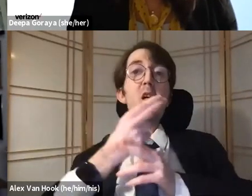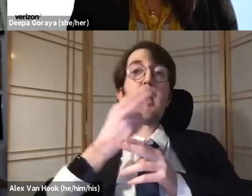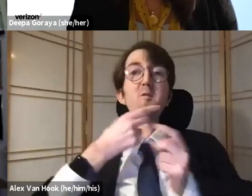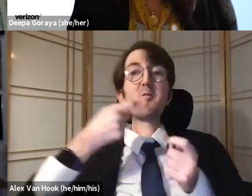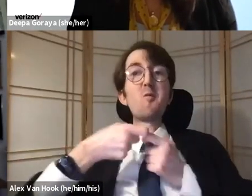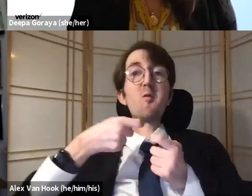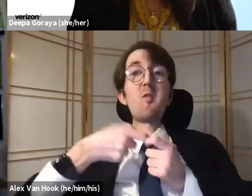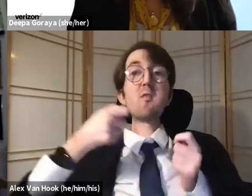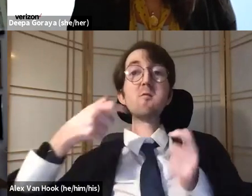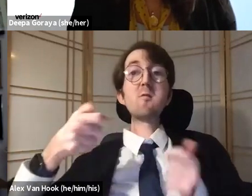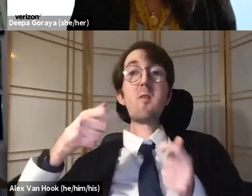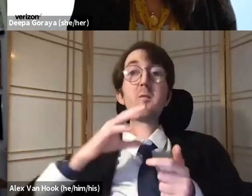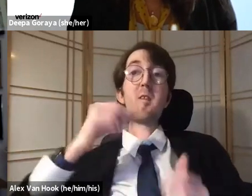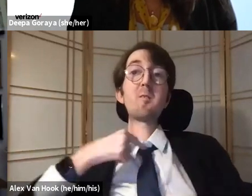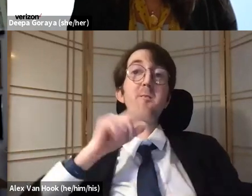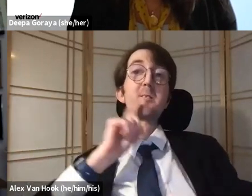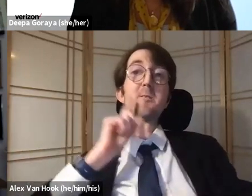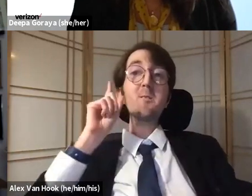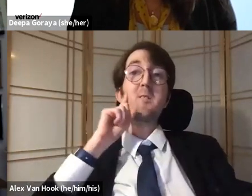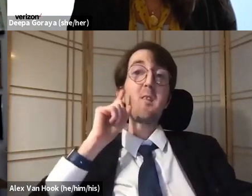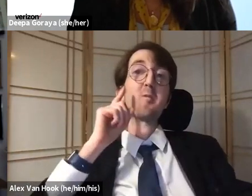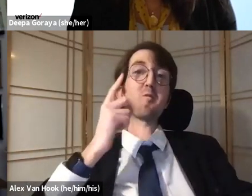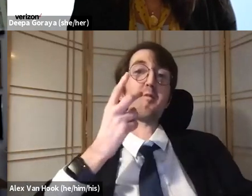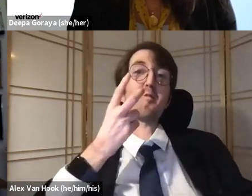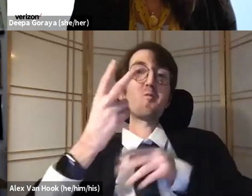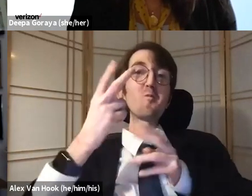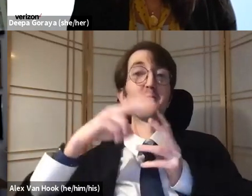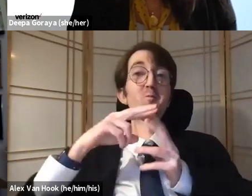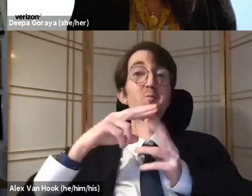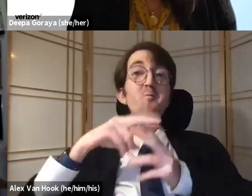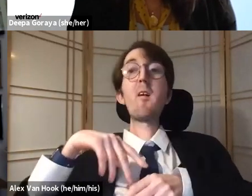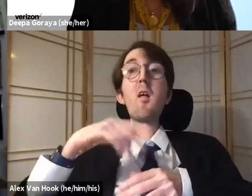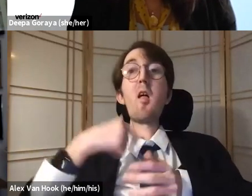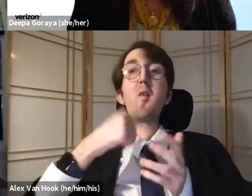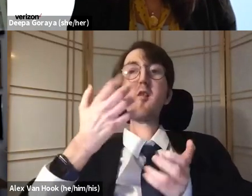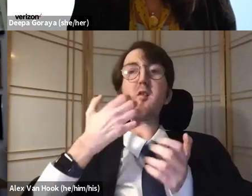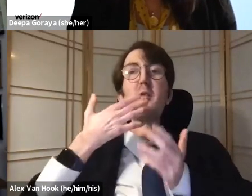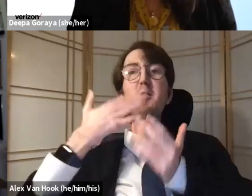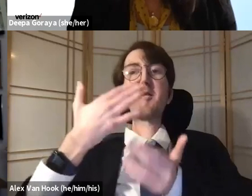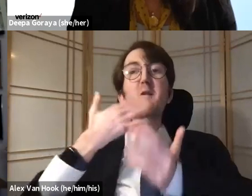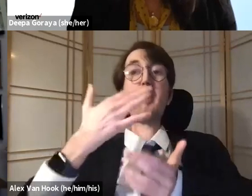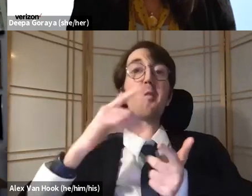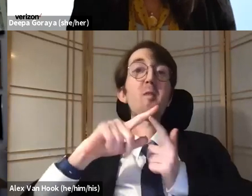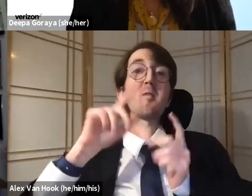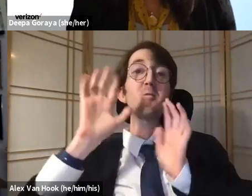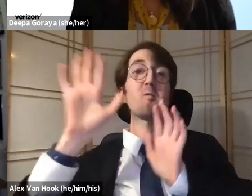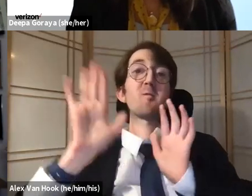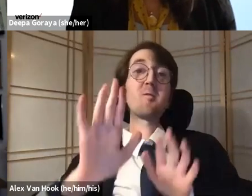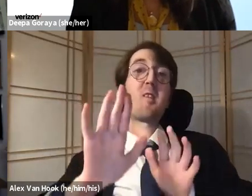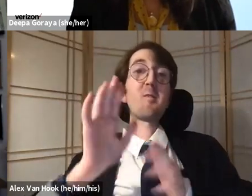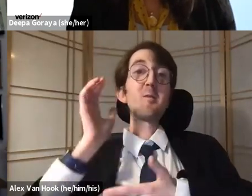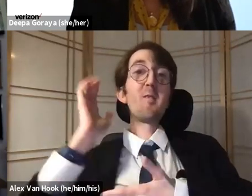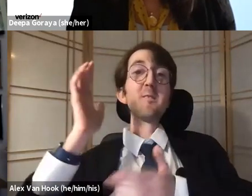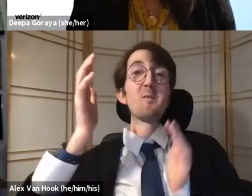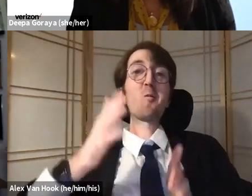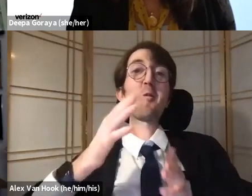disability. I use an electric wheelchair, as well as I am deaf. So I have both of those